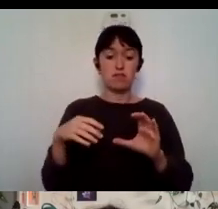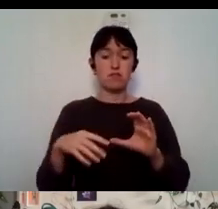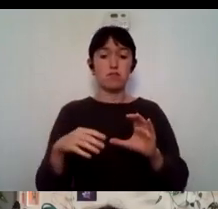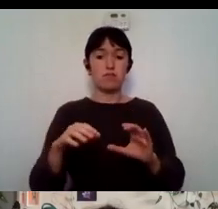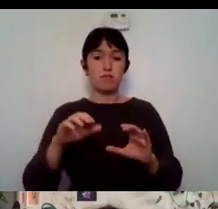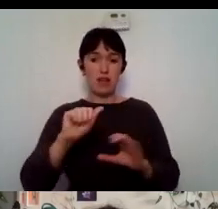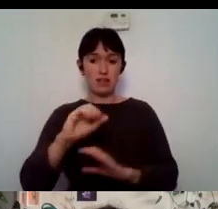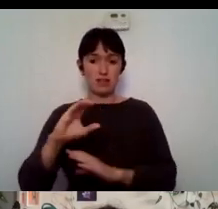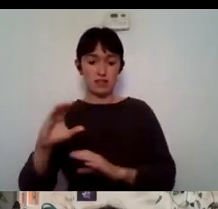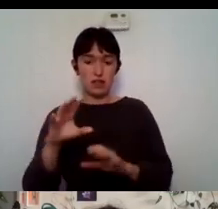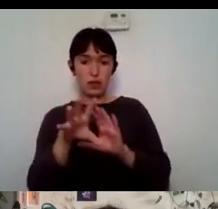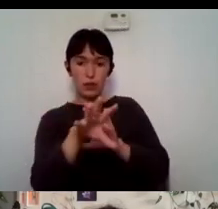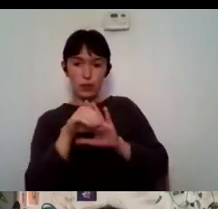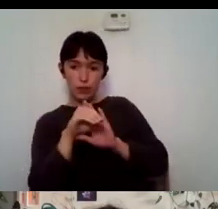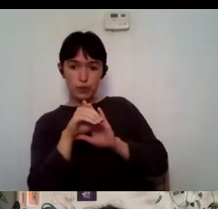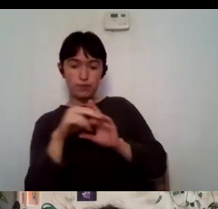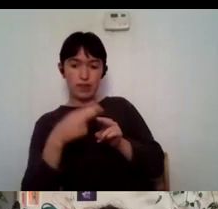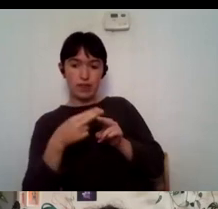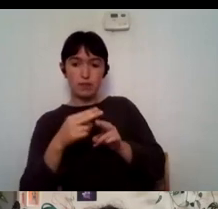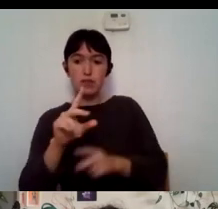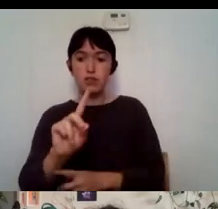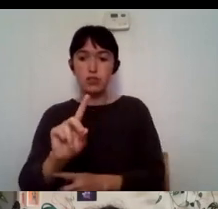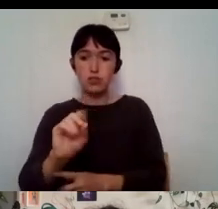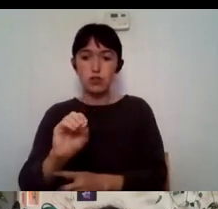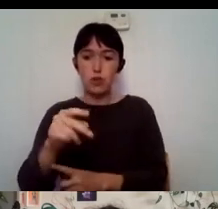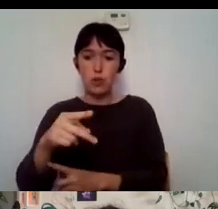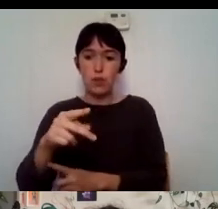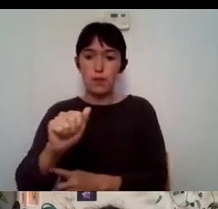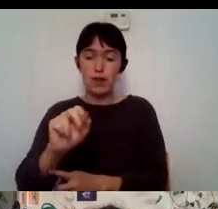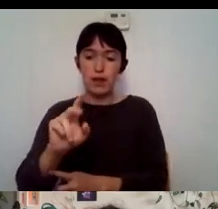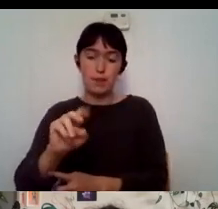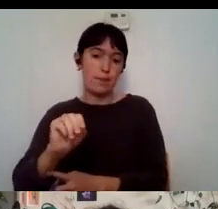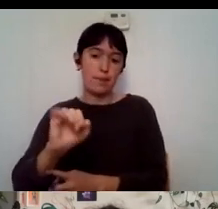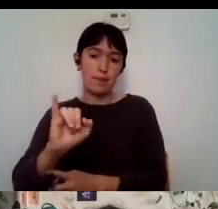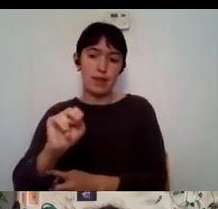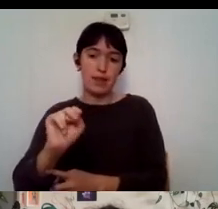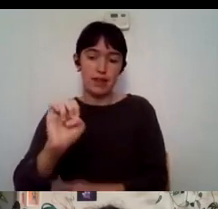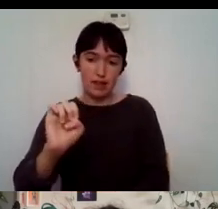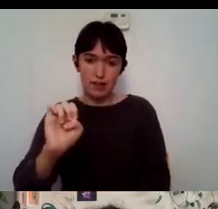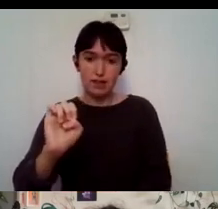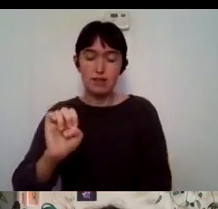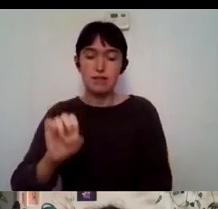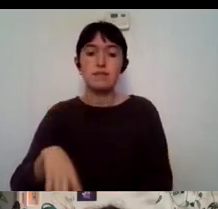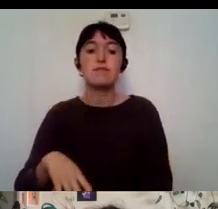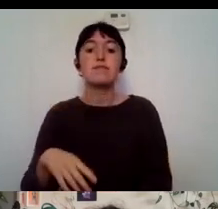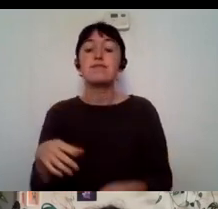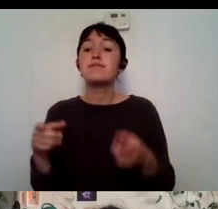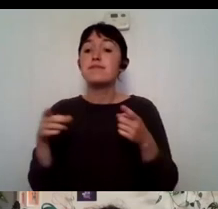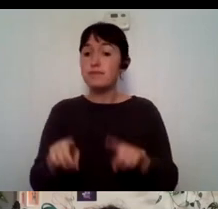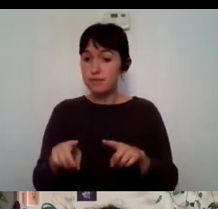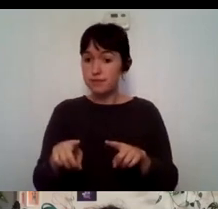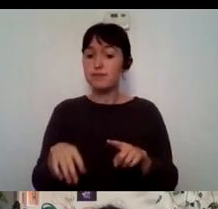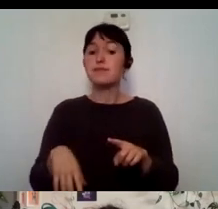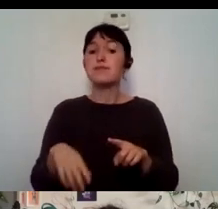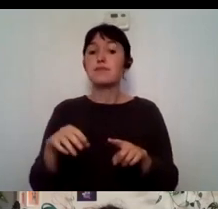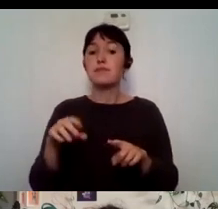dopamine. And it seems to be the case that the release of dopamine